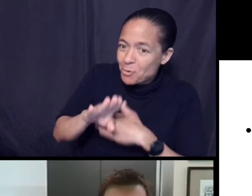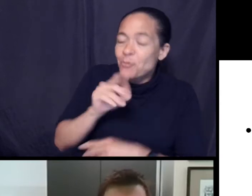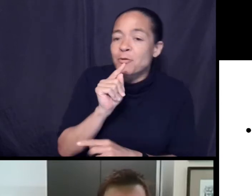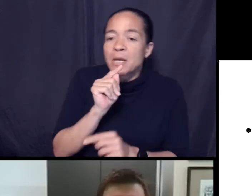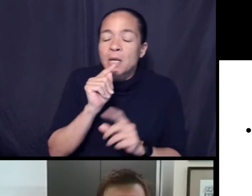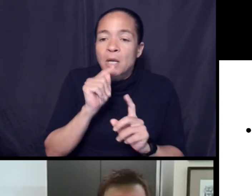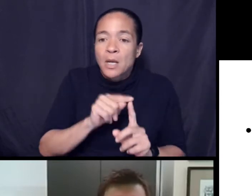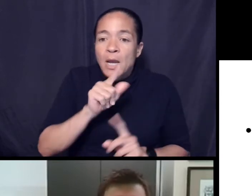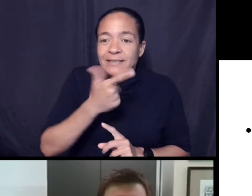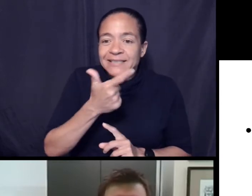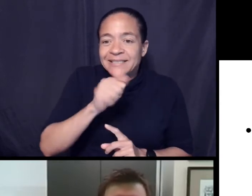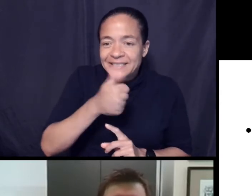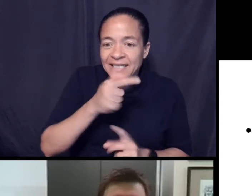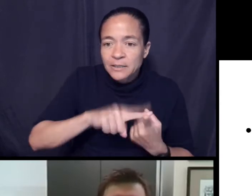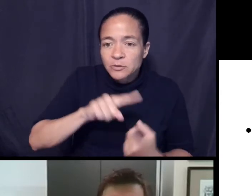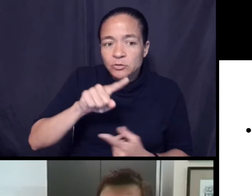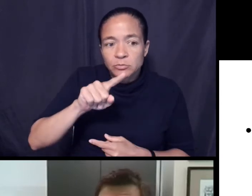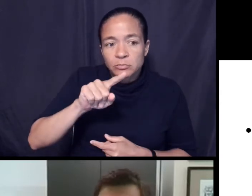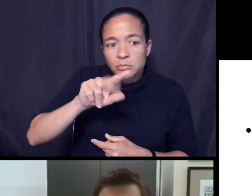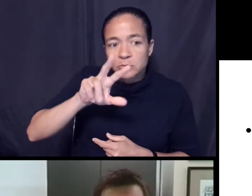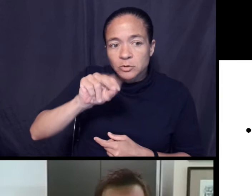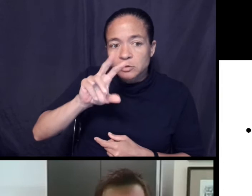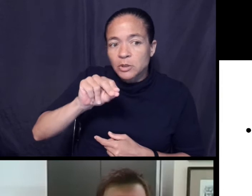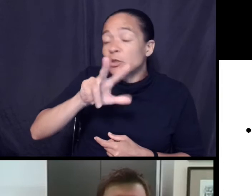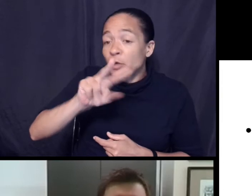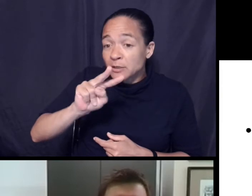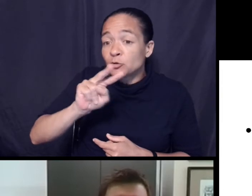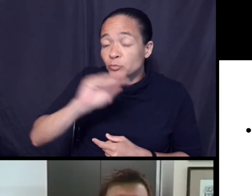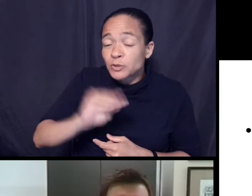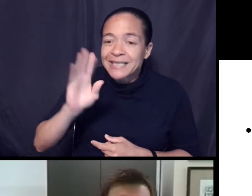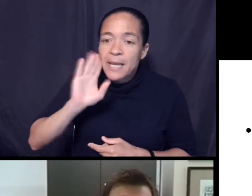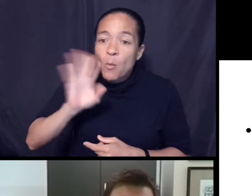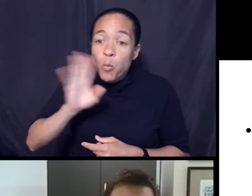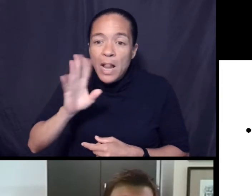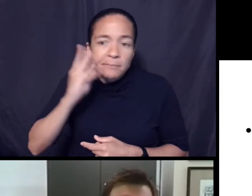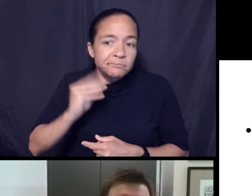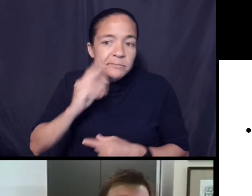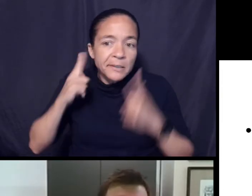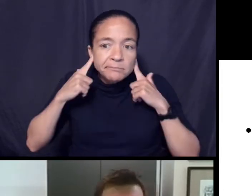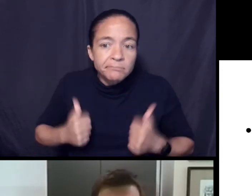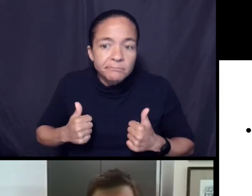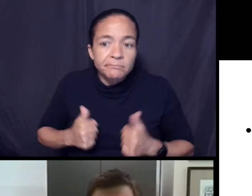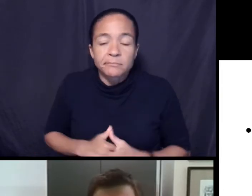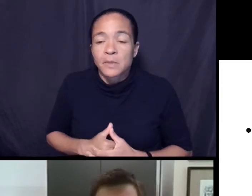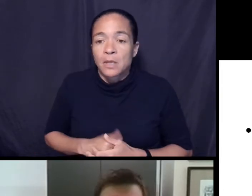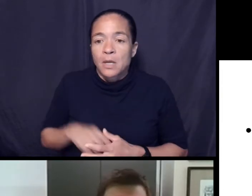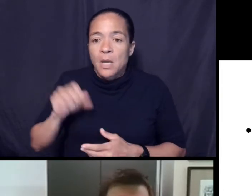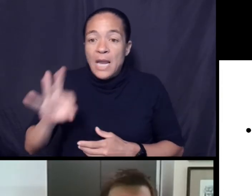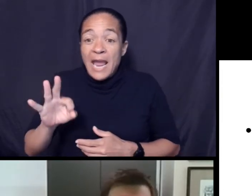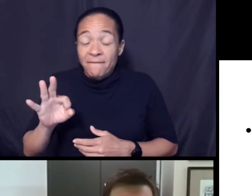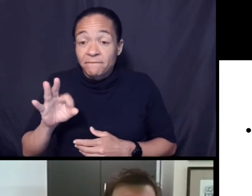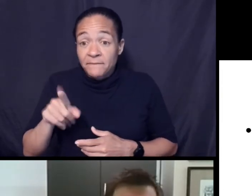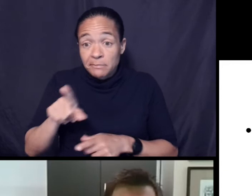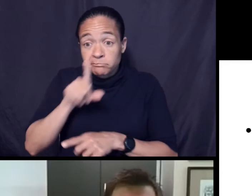10 to 32% of them will actually have hearing loss. Half of children who have the symptomatic